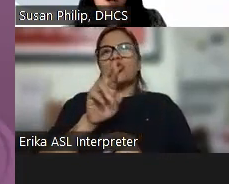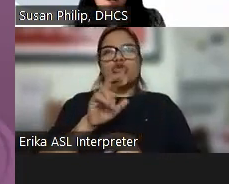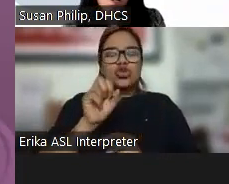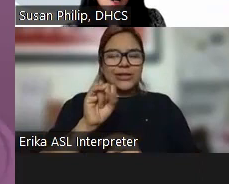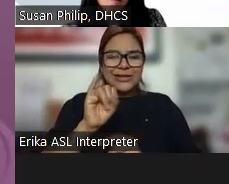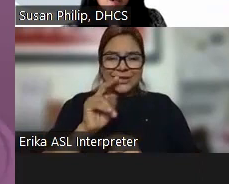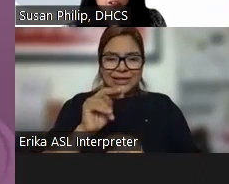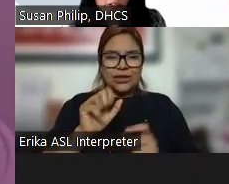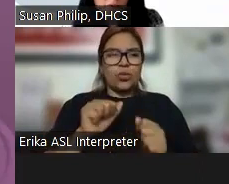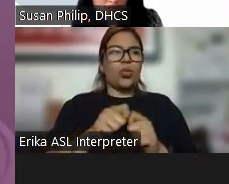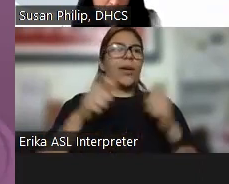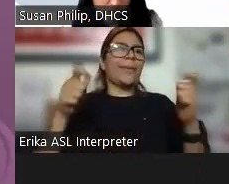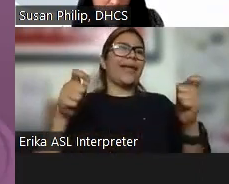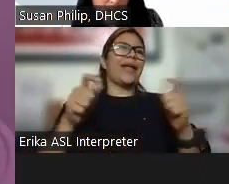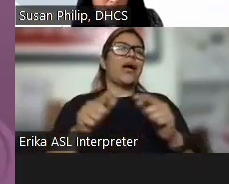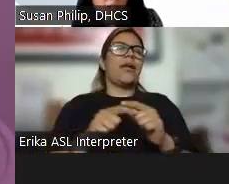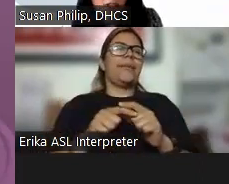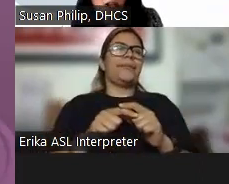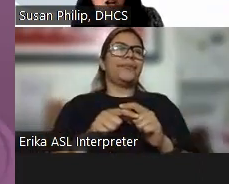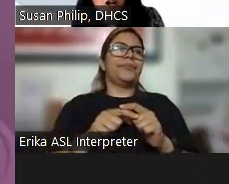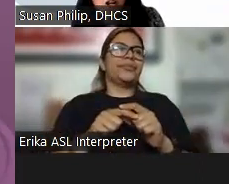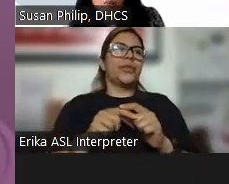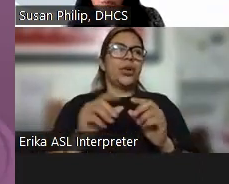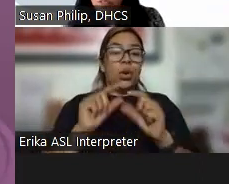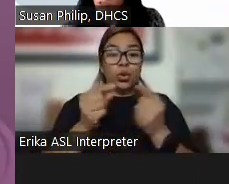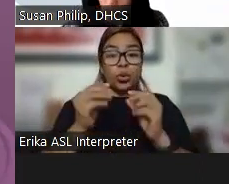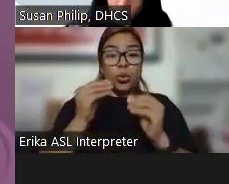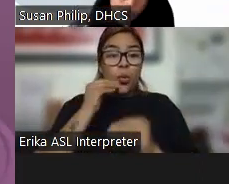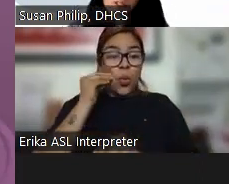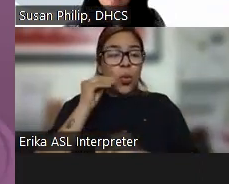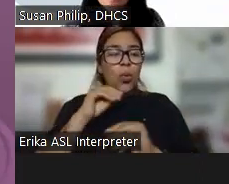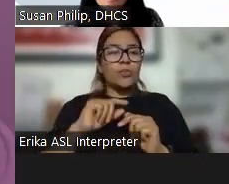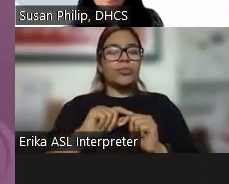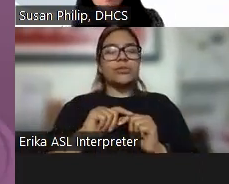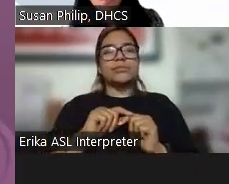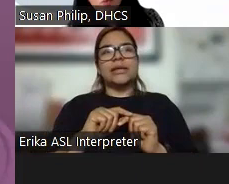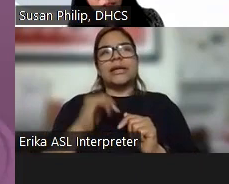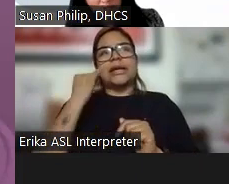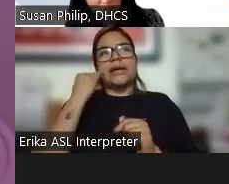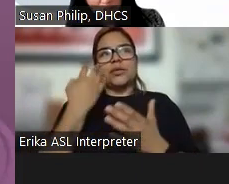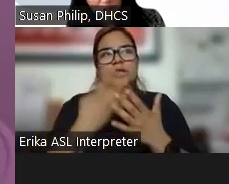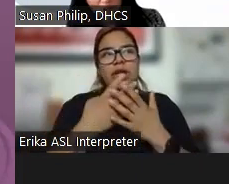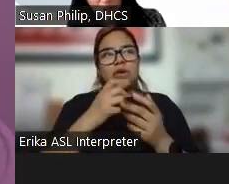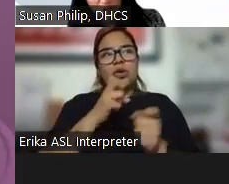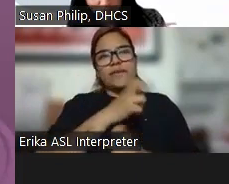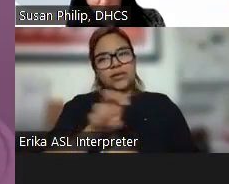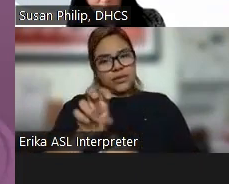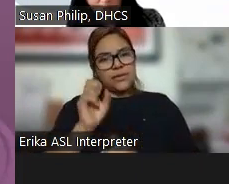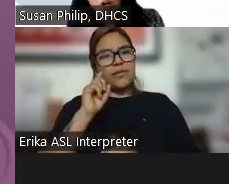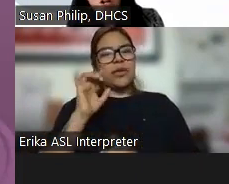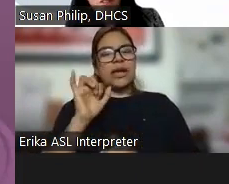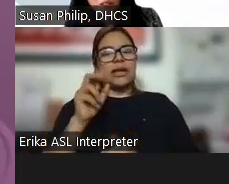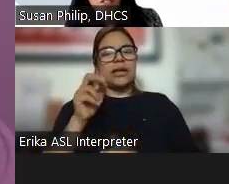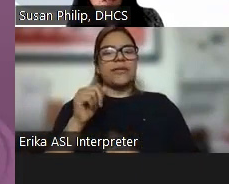homes, congregate residential settings, correctional facilities also, as well as acute care hospitals.